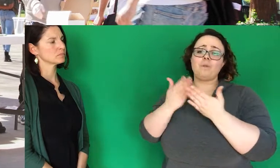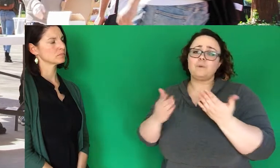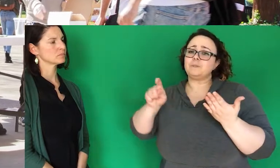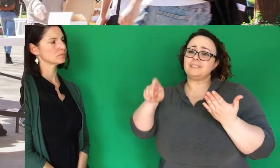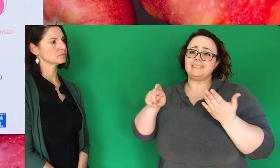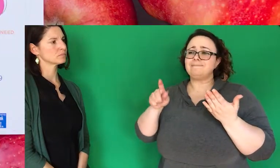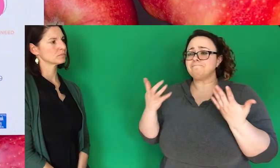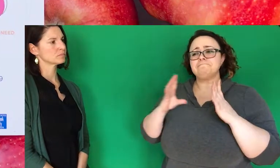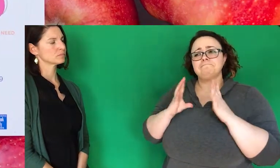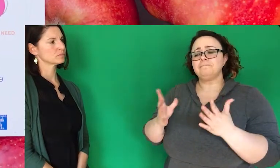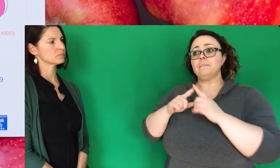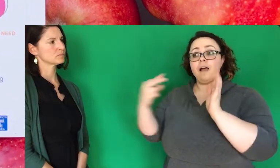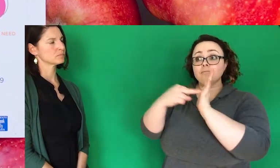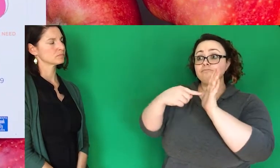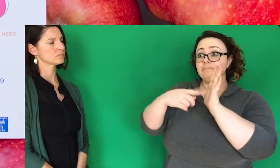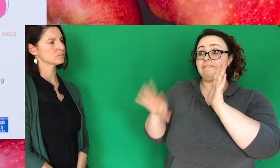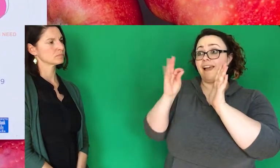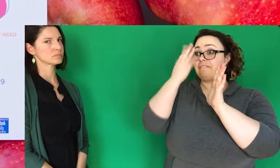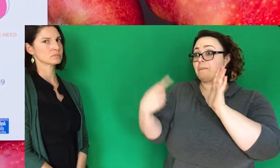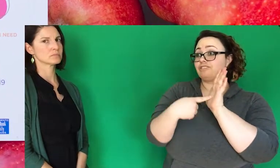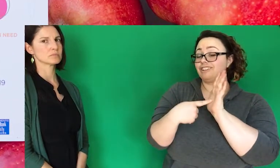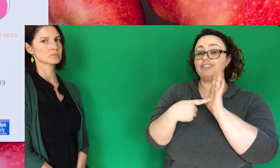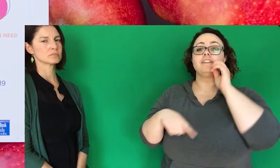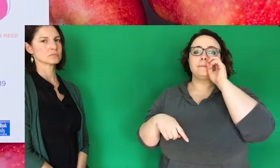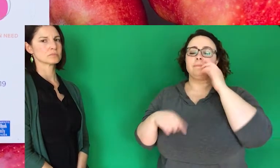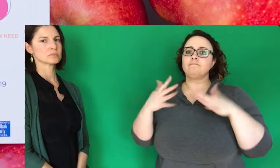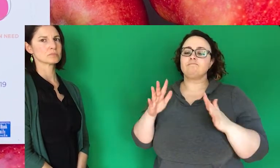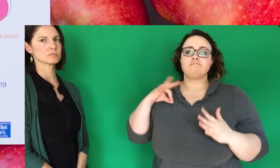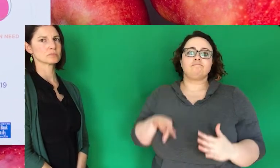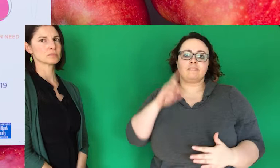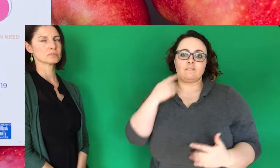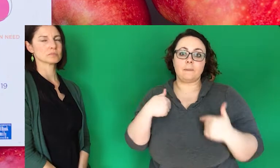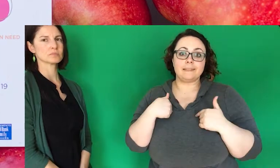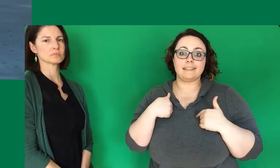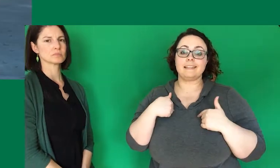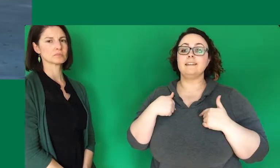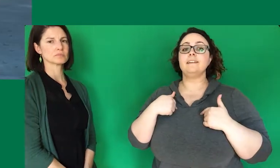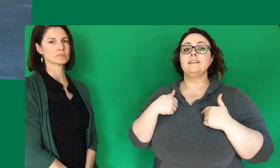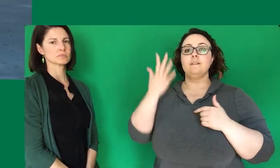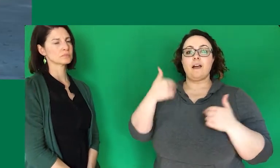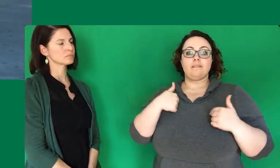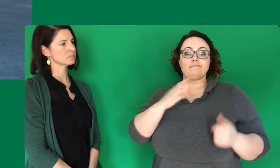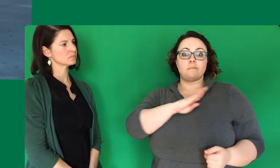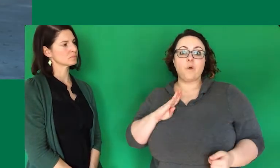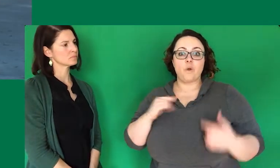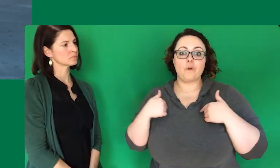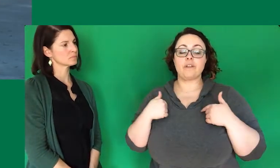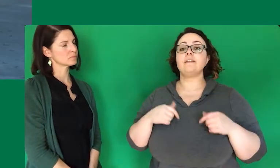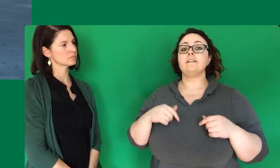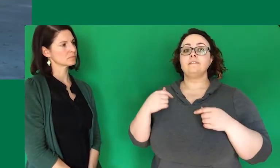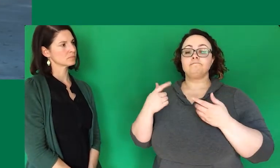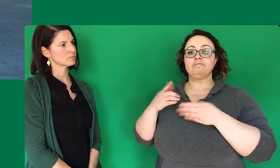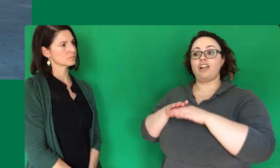okay that you might not have the resources, but here's where to look and here's where to find them. And it has been very enriching to me because as